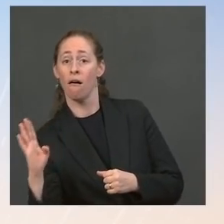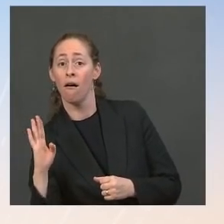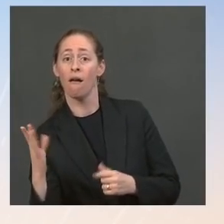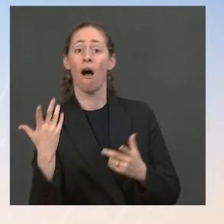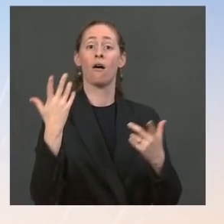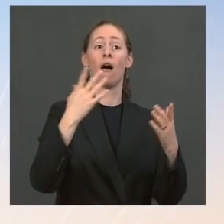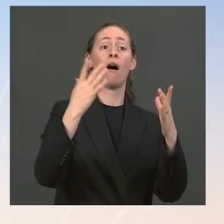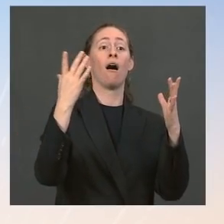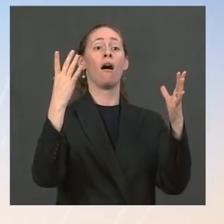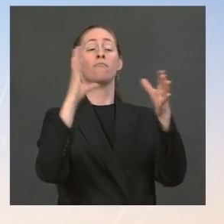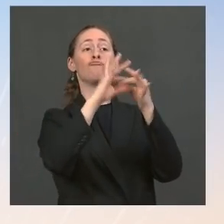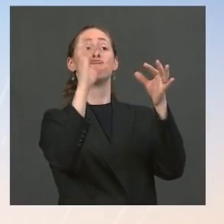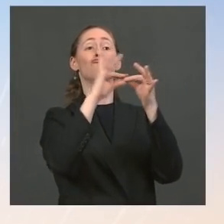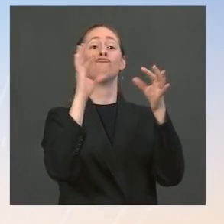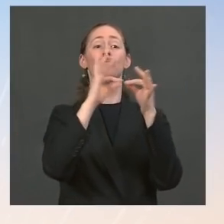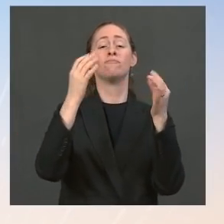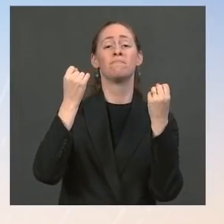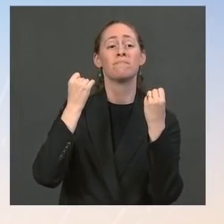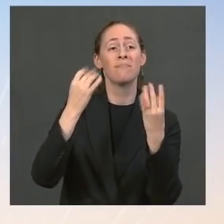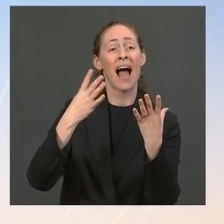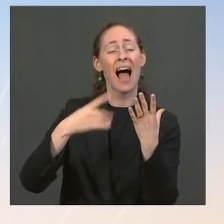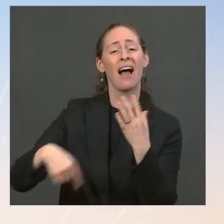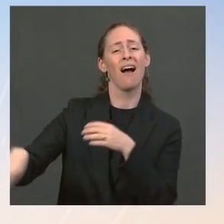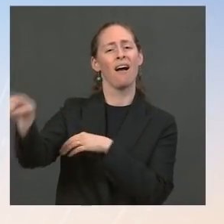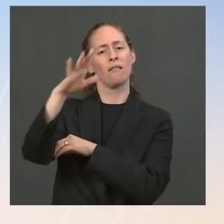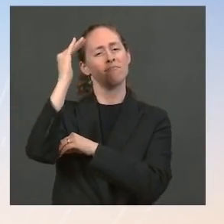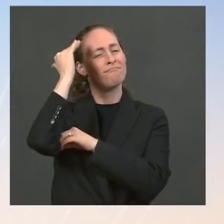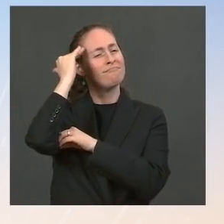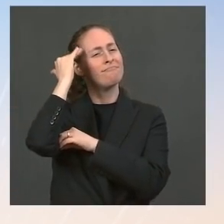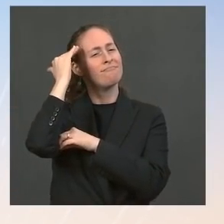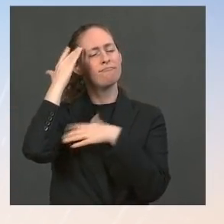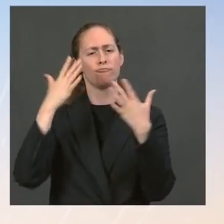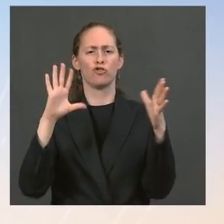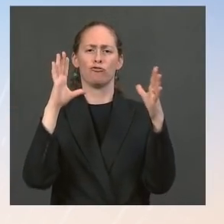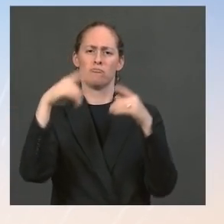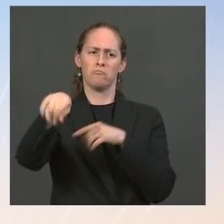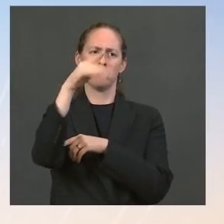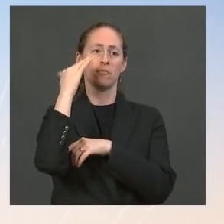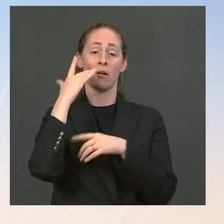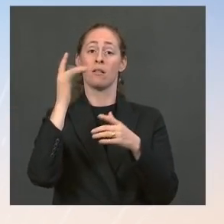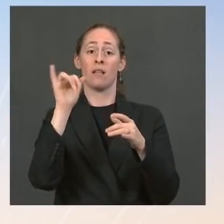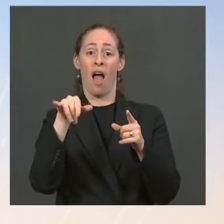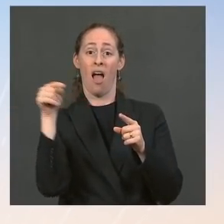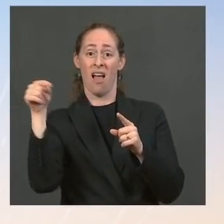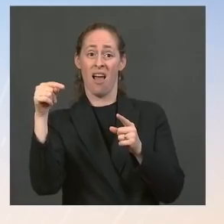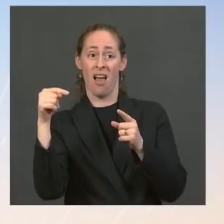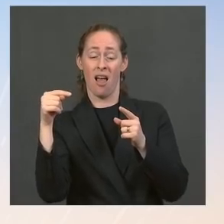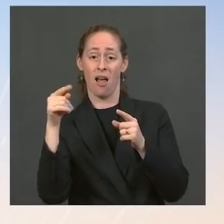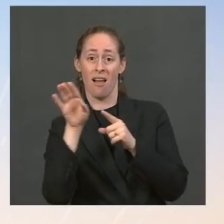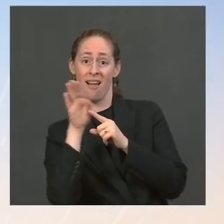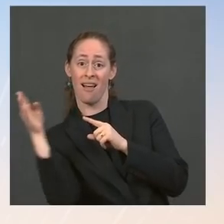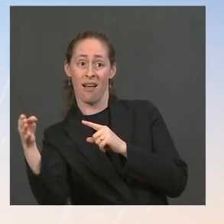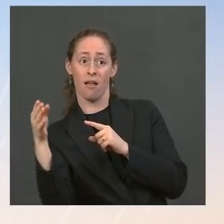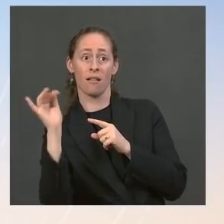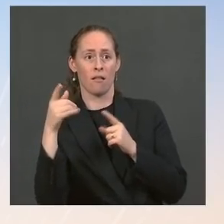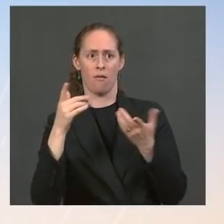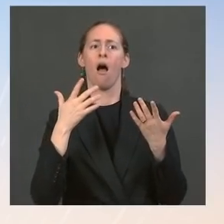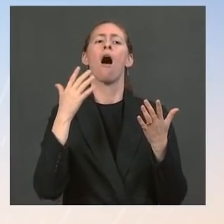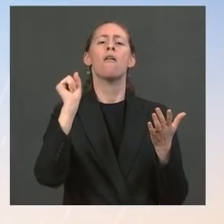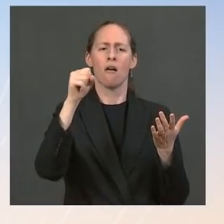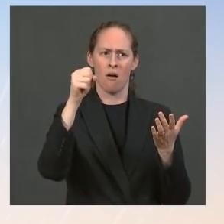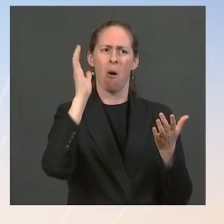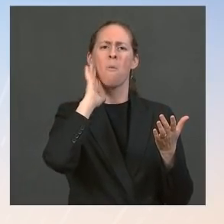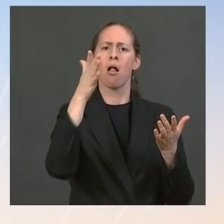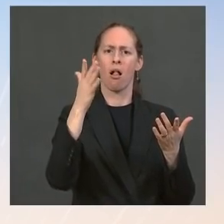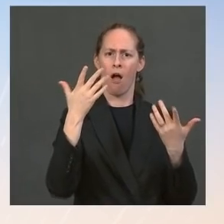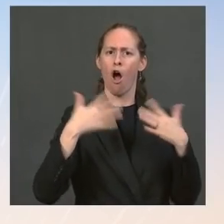economists have also conveyed publicly, which is that what these packages will do is they will address inflation and costs over